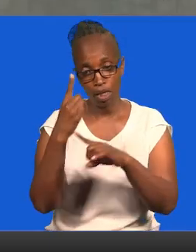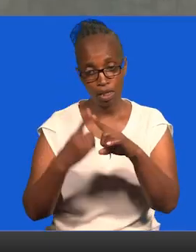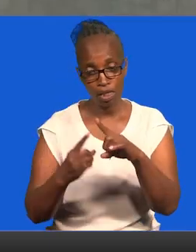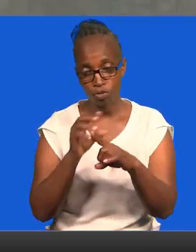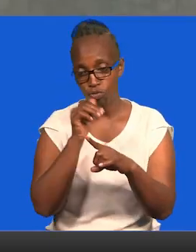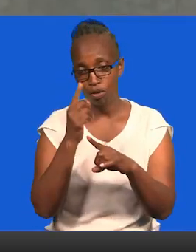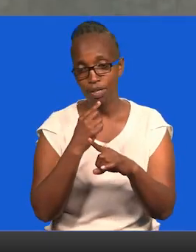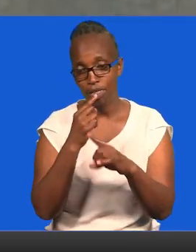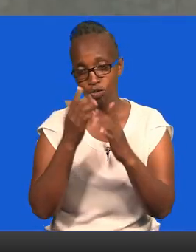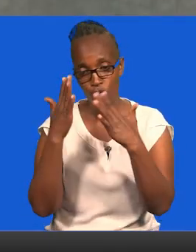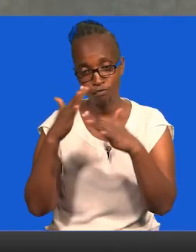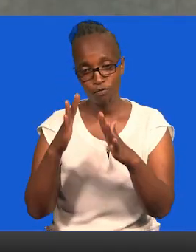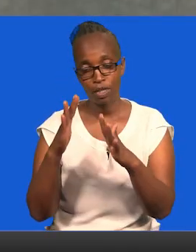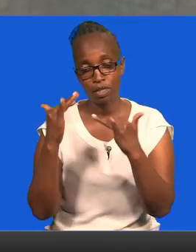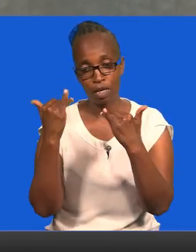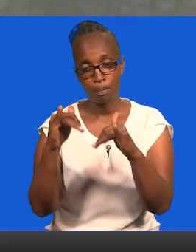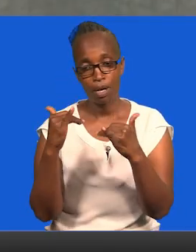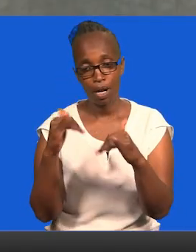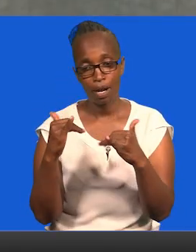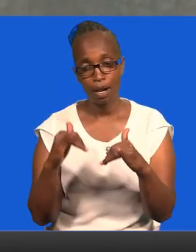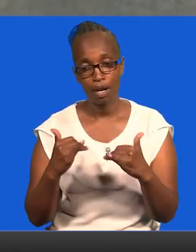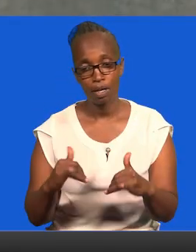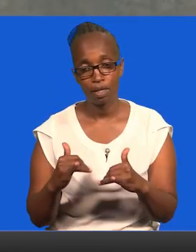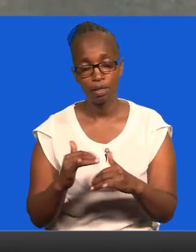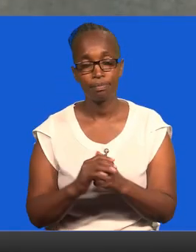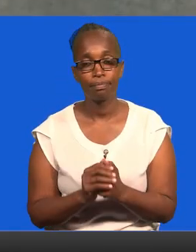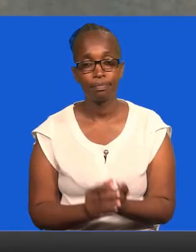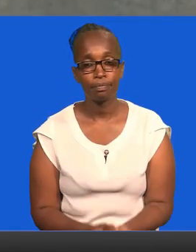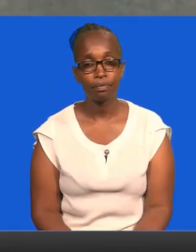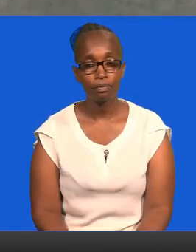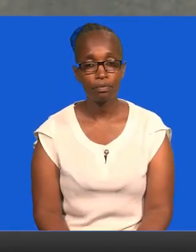ngosema ukifika 30 years umemaliza mpira. Sawa? Kwa hivyo ufanye bidii.